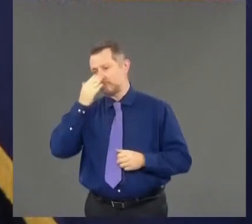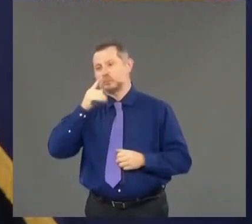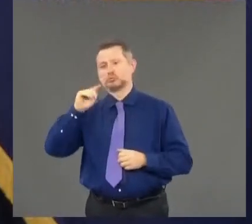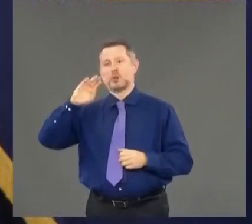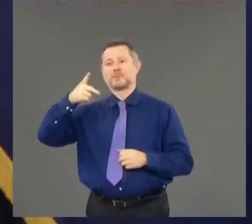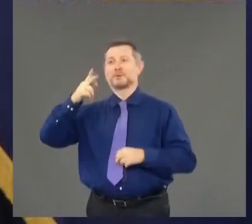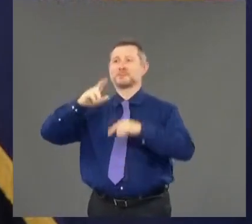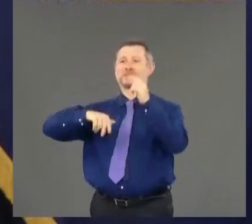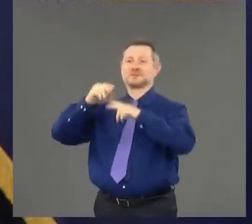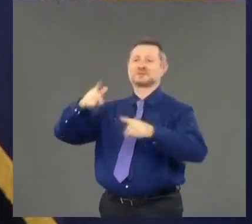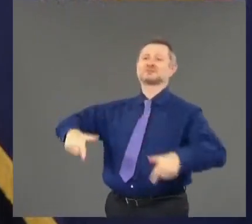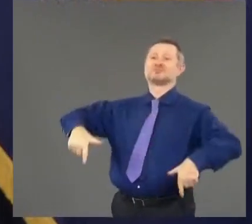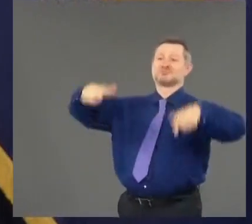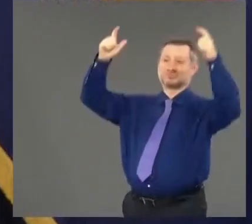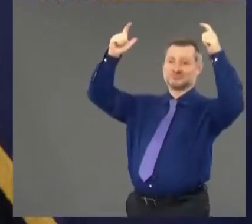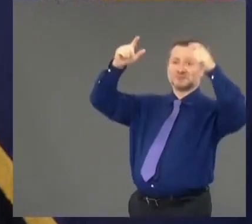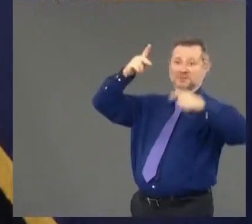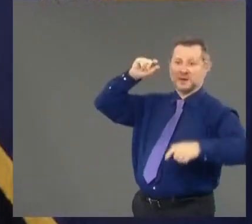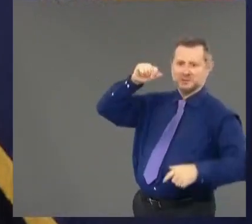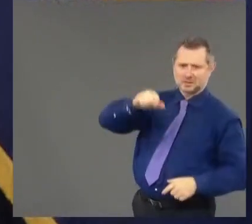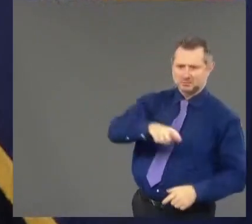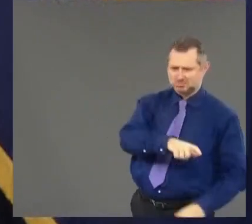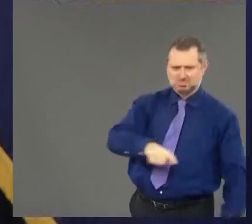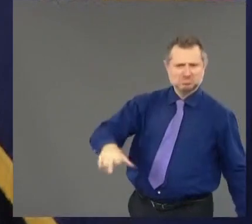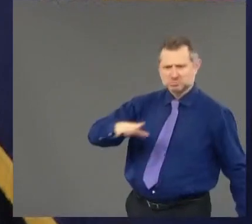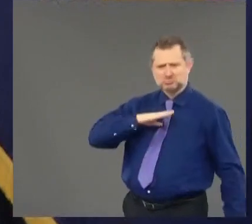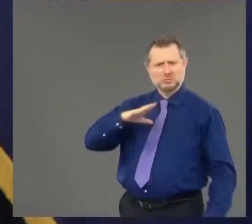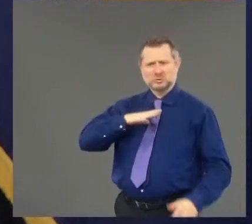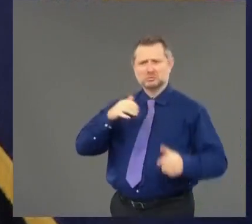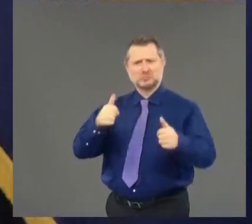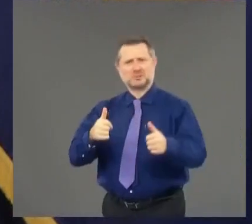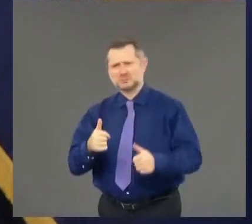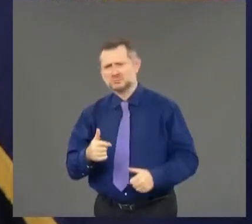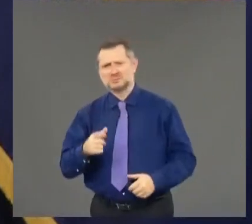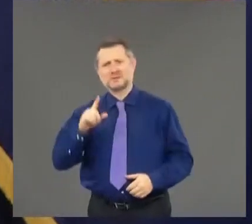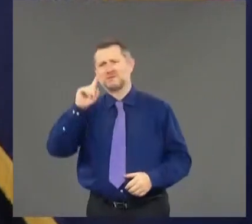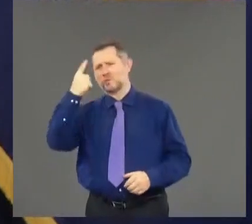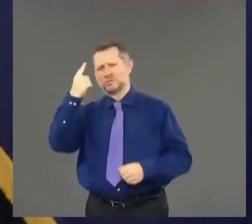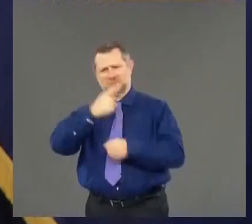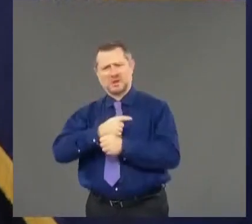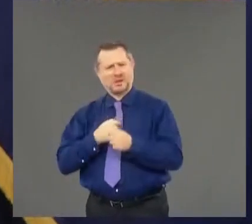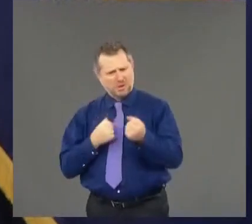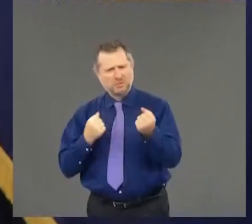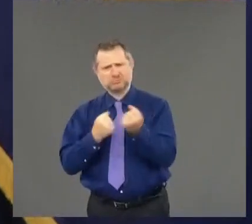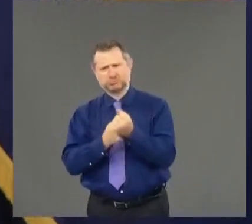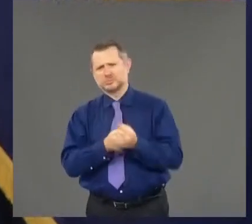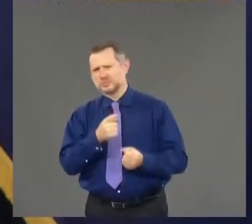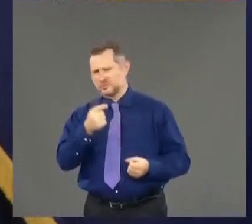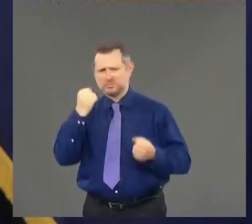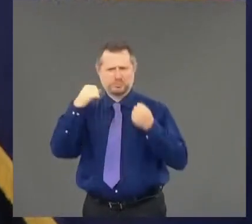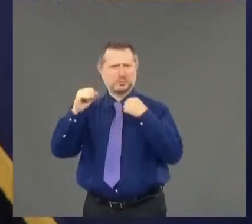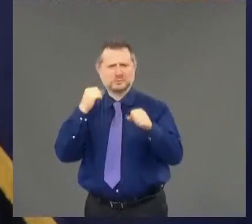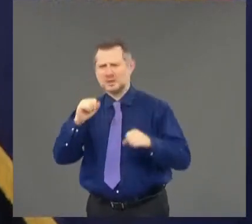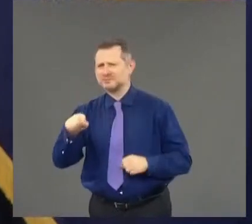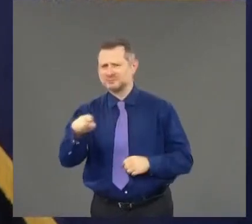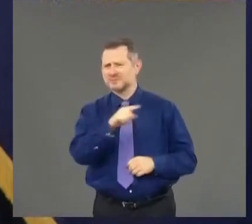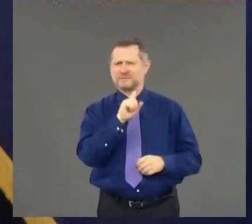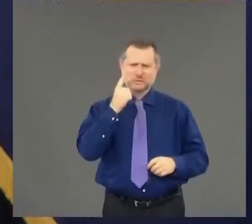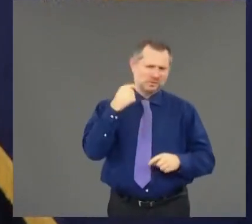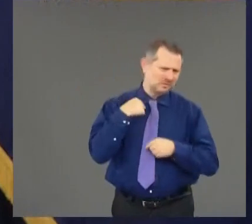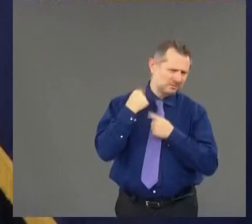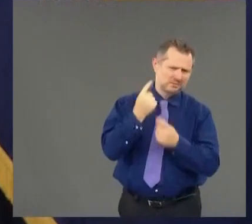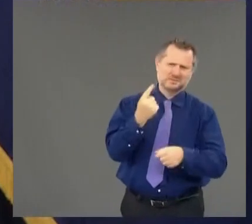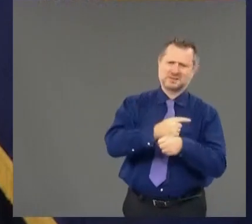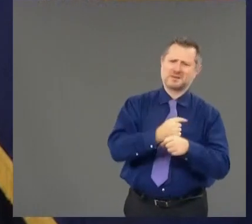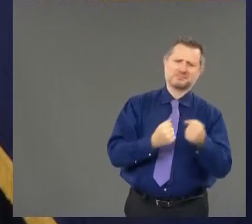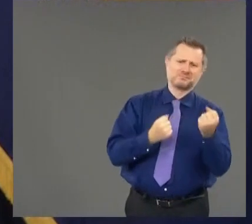Great. I said from day one I stand with the protesters. I said from day one I stand with Black